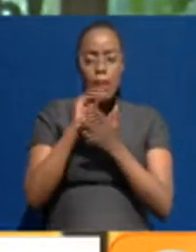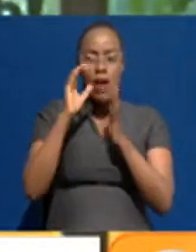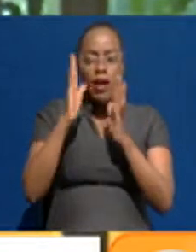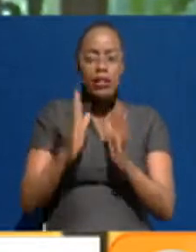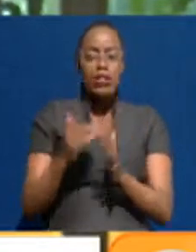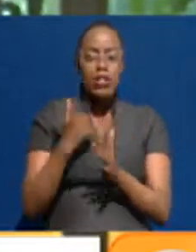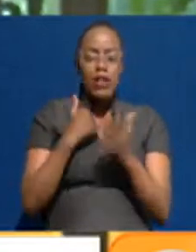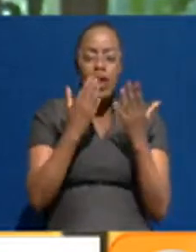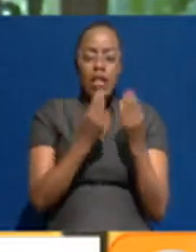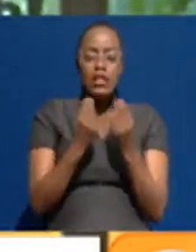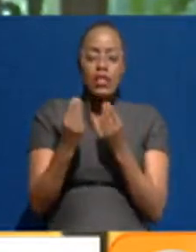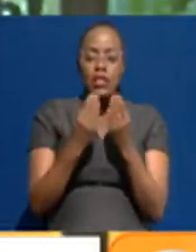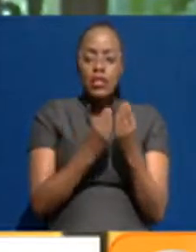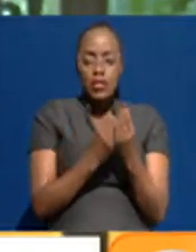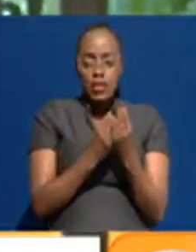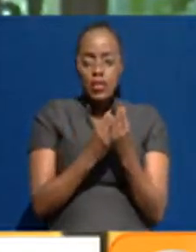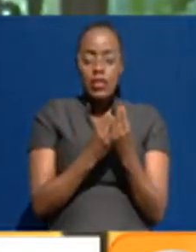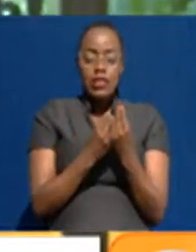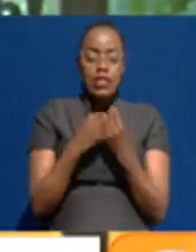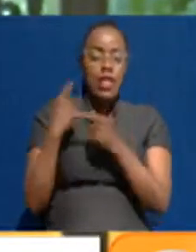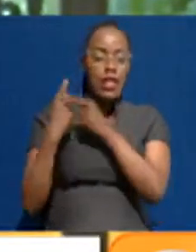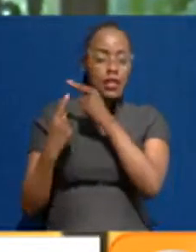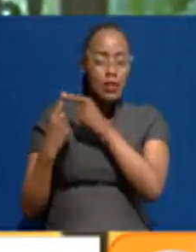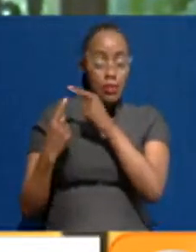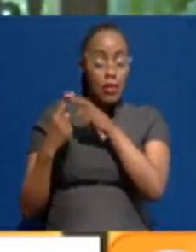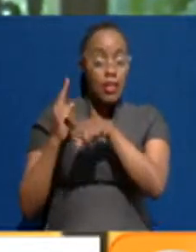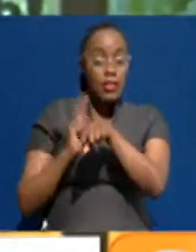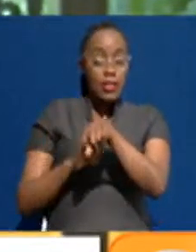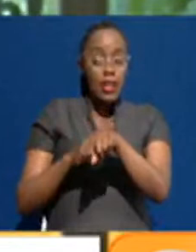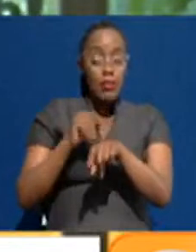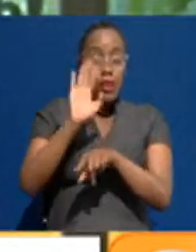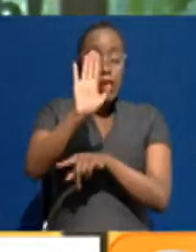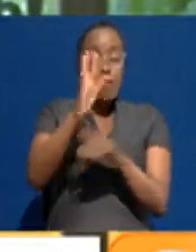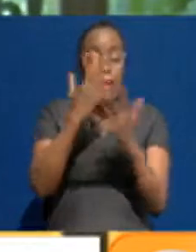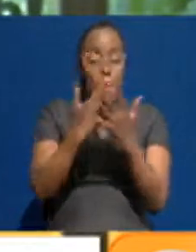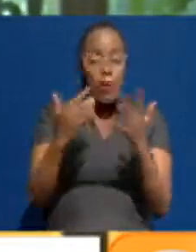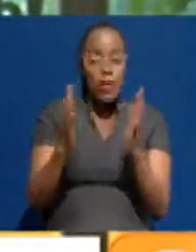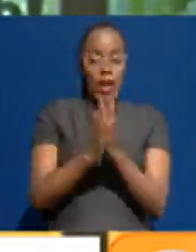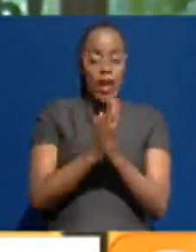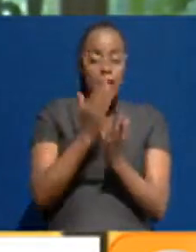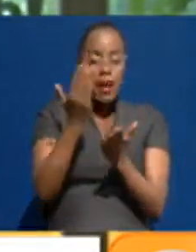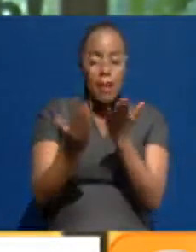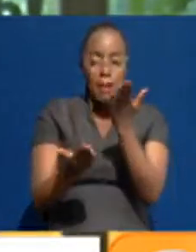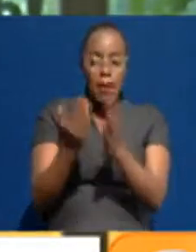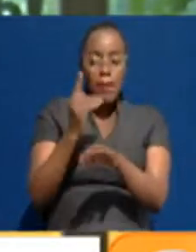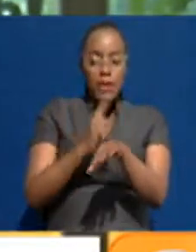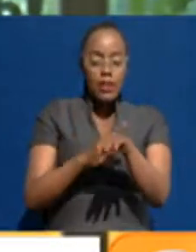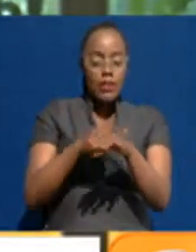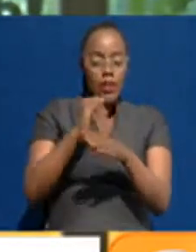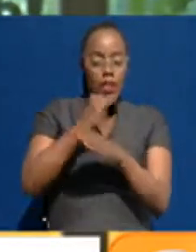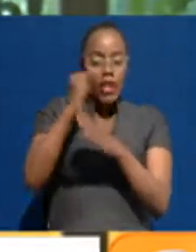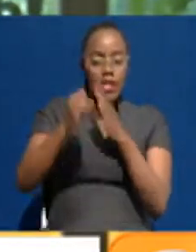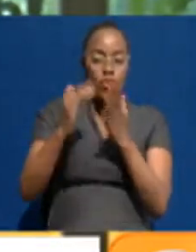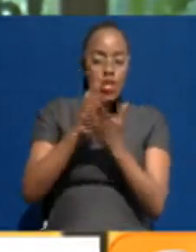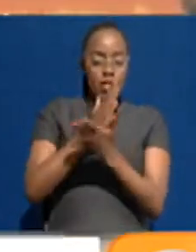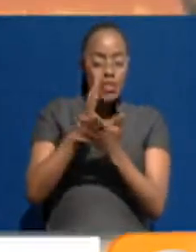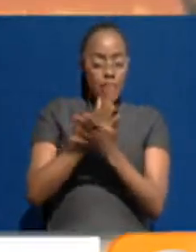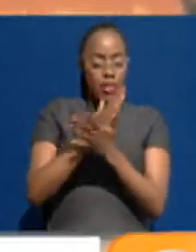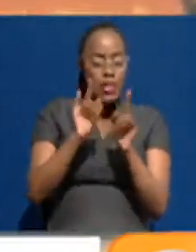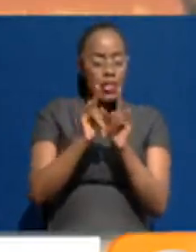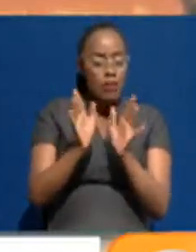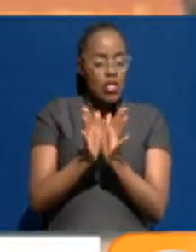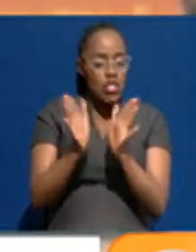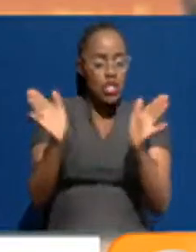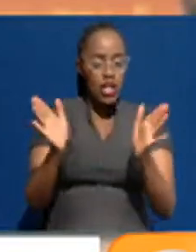an easier, seamless experience with your products and maybe, you know, as the insurance sector as a whole?